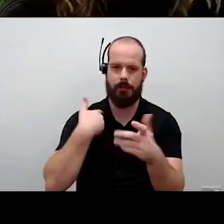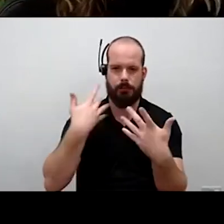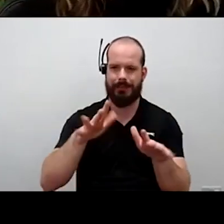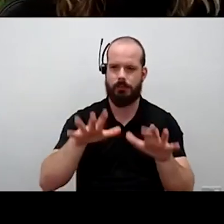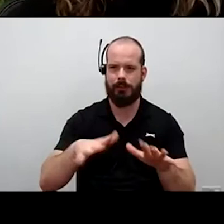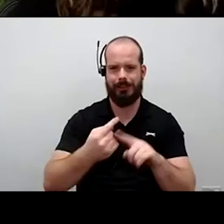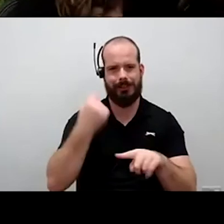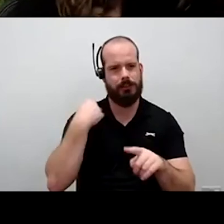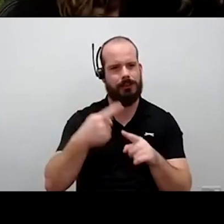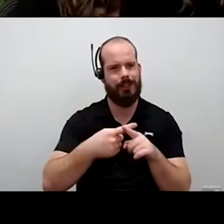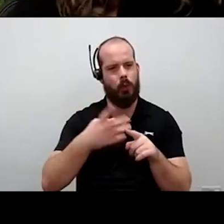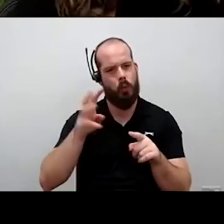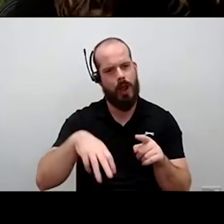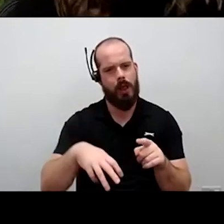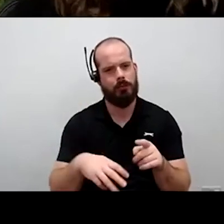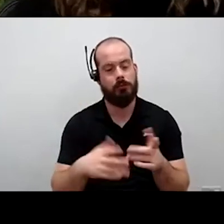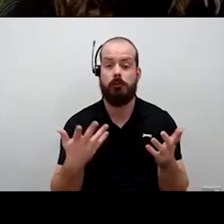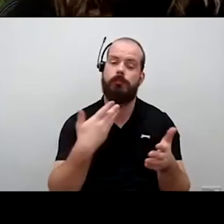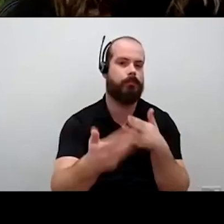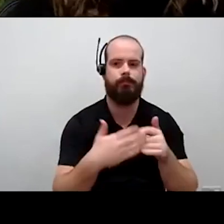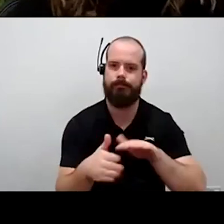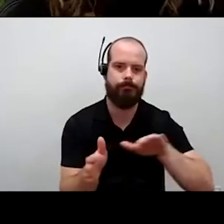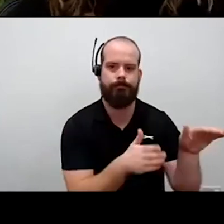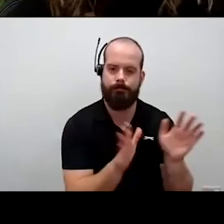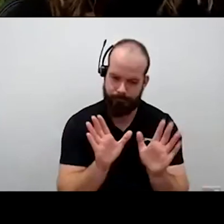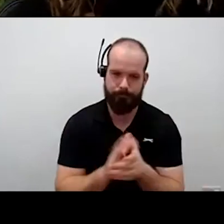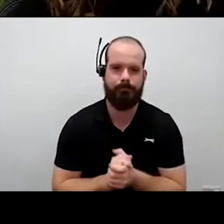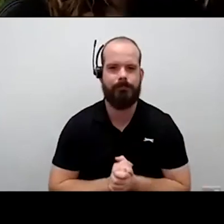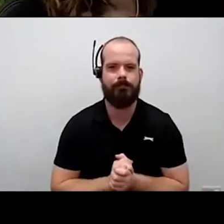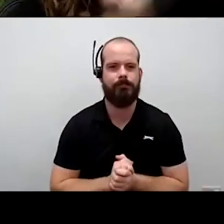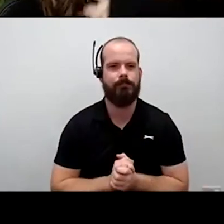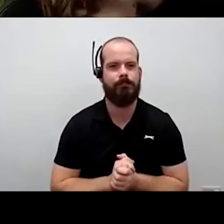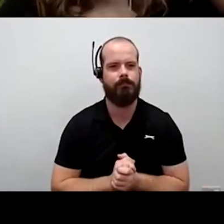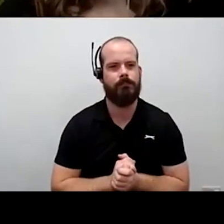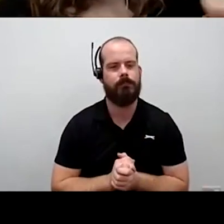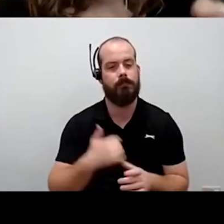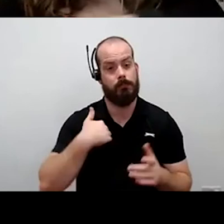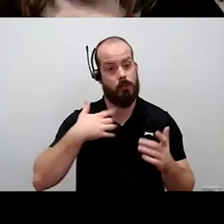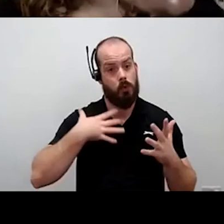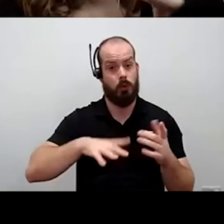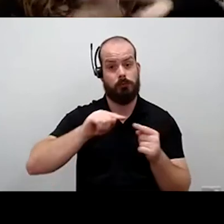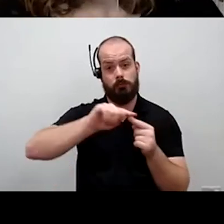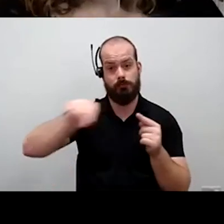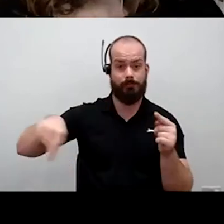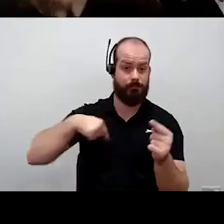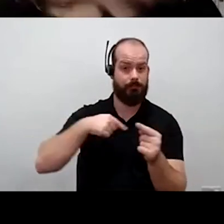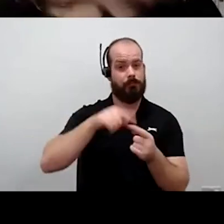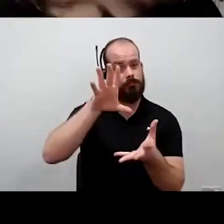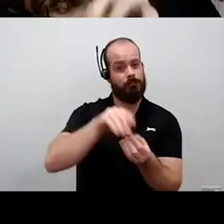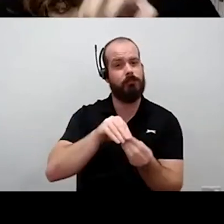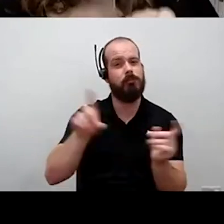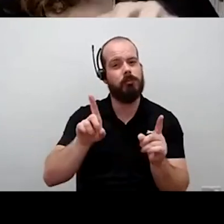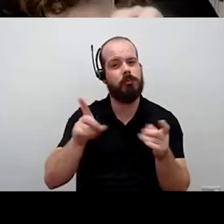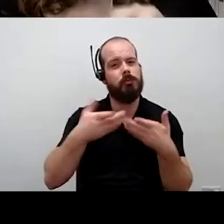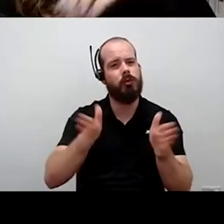yep. England and Wales specifically. Anyway, I wanted to bring us back to some general questions that we might